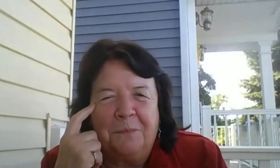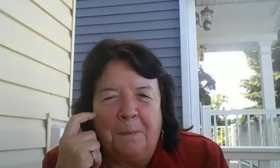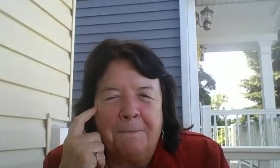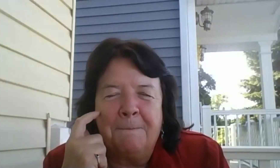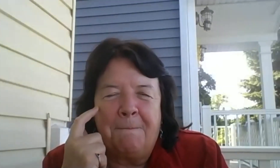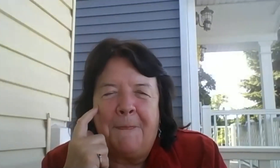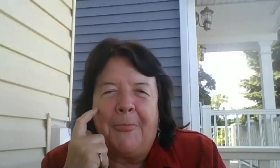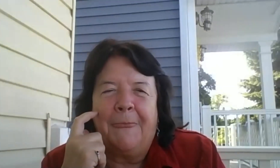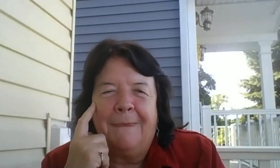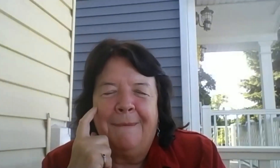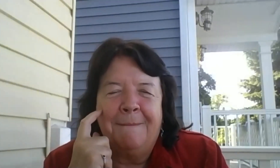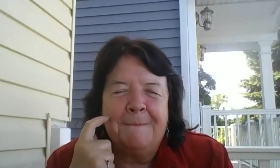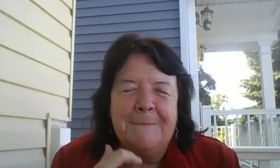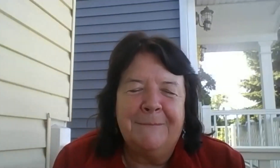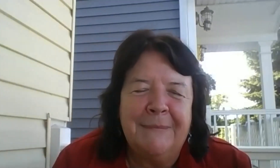instruments.